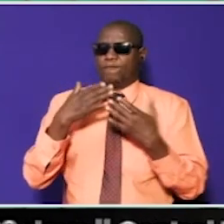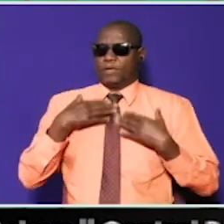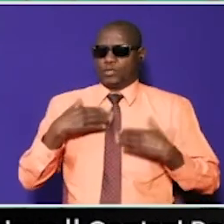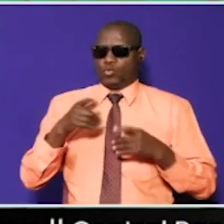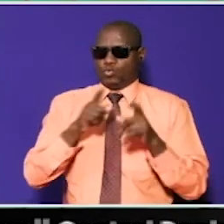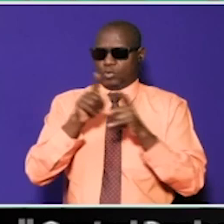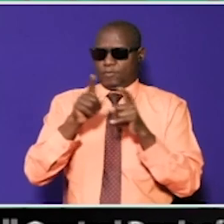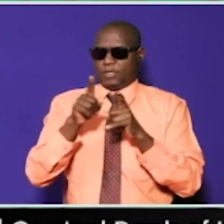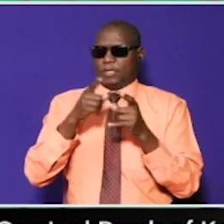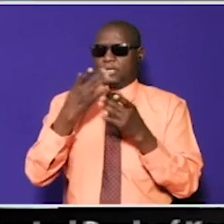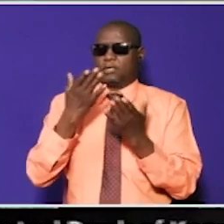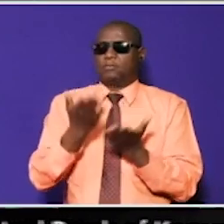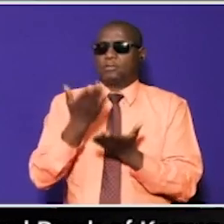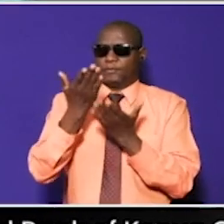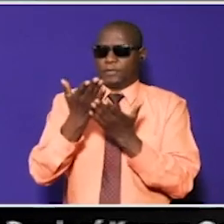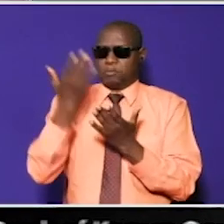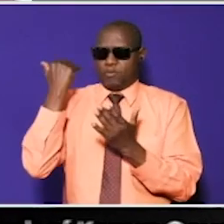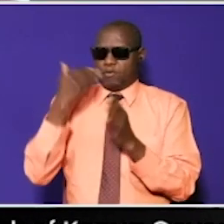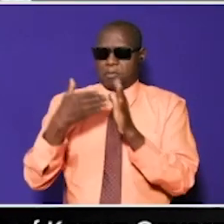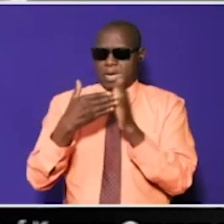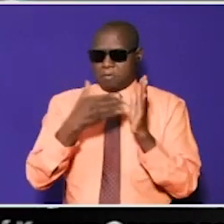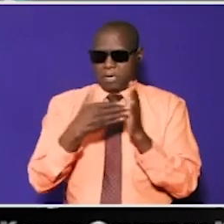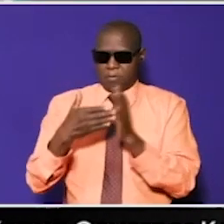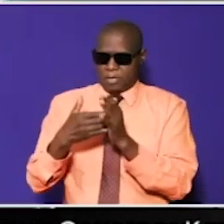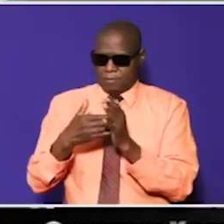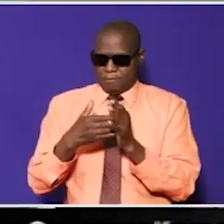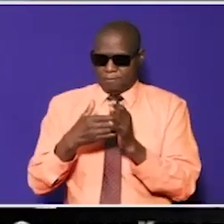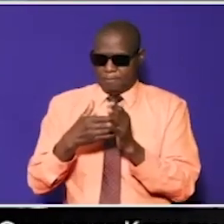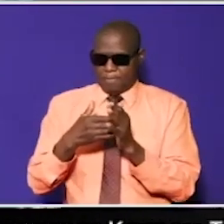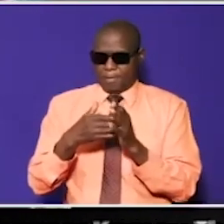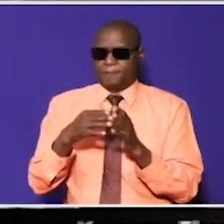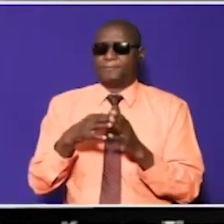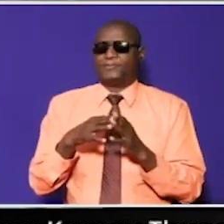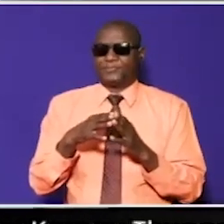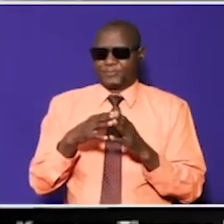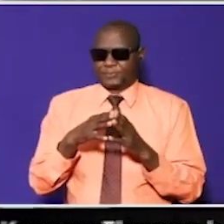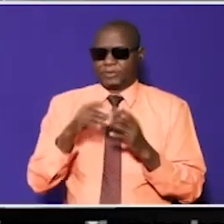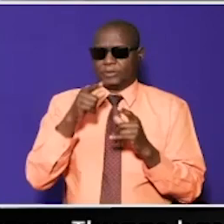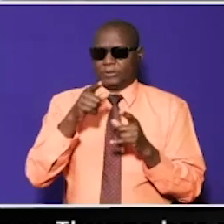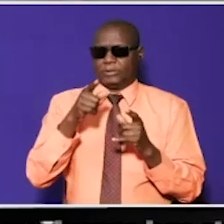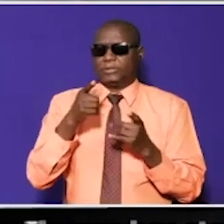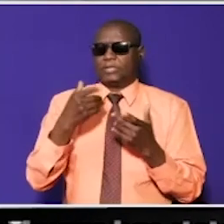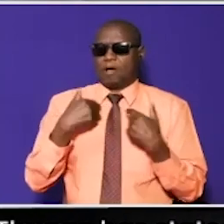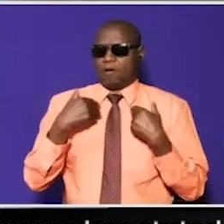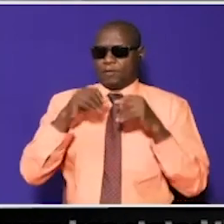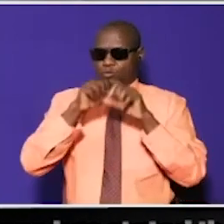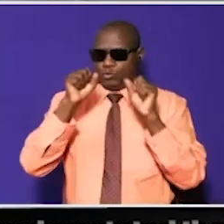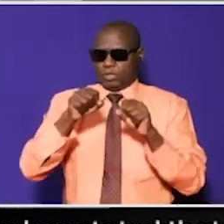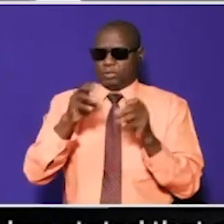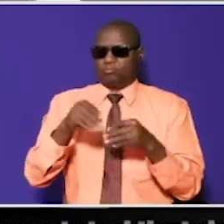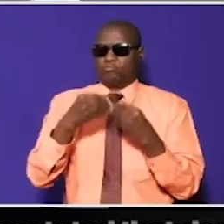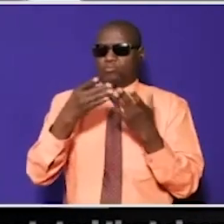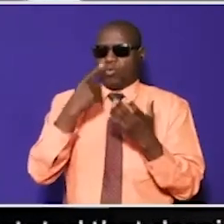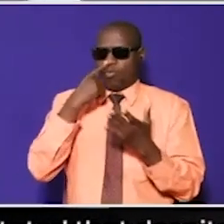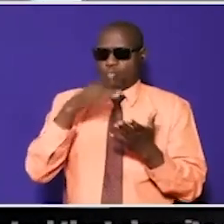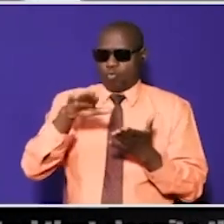presented significant barriers. President Ruto said that the electronic infrastructure will deepen the domestic capital market, promote savings